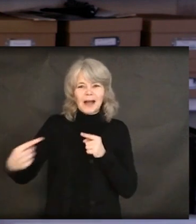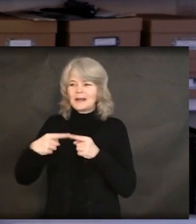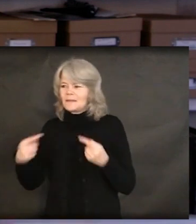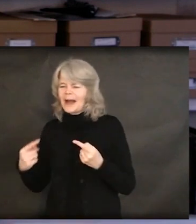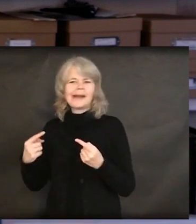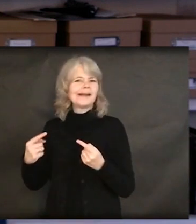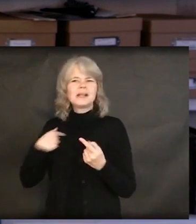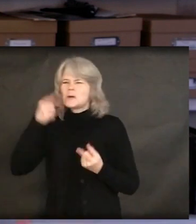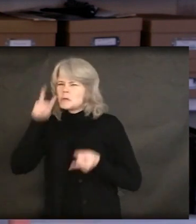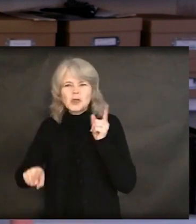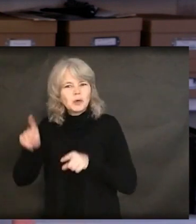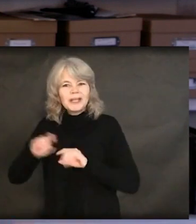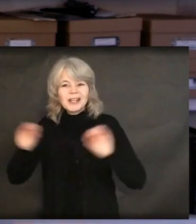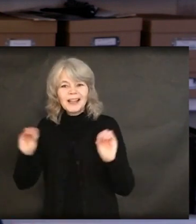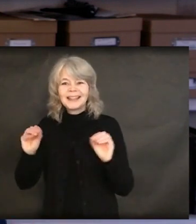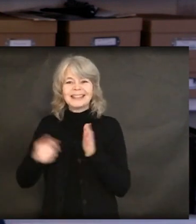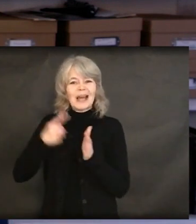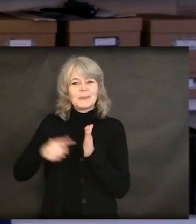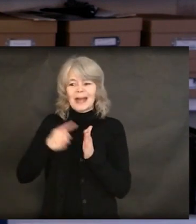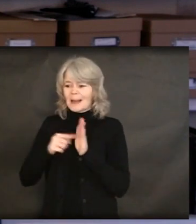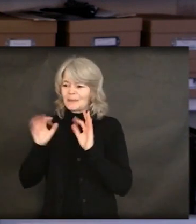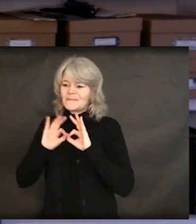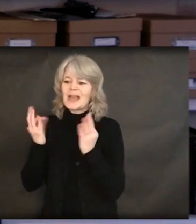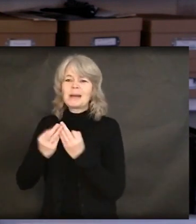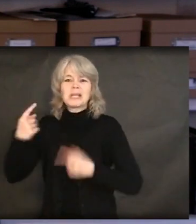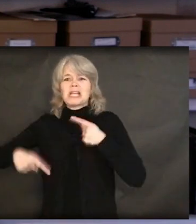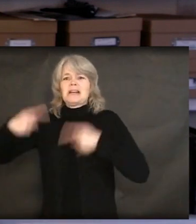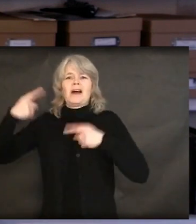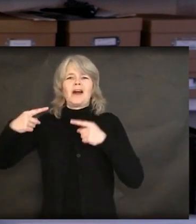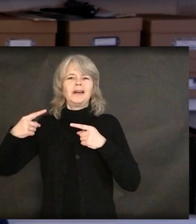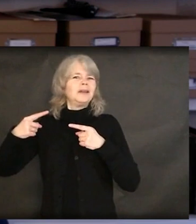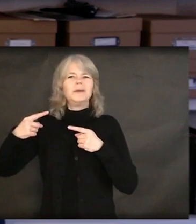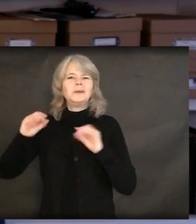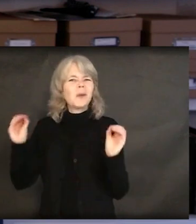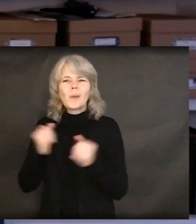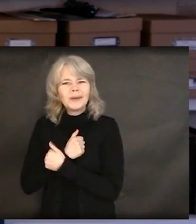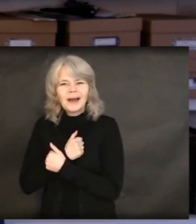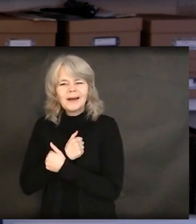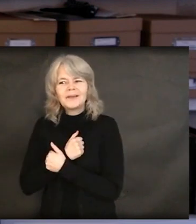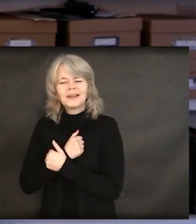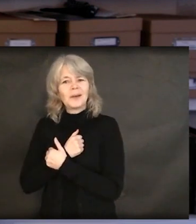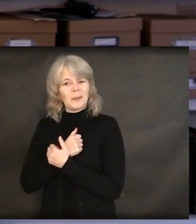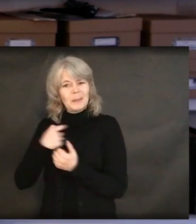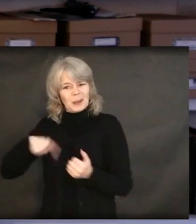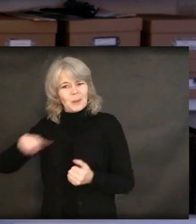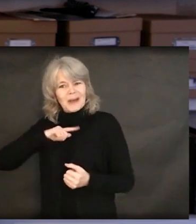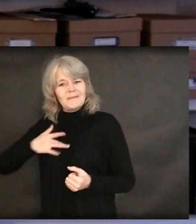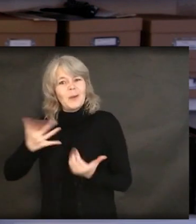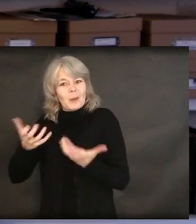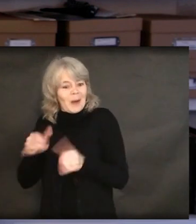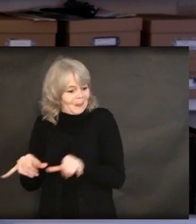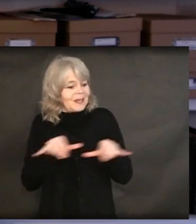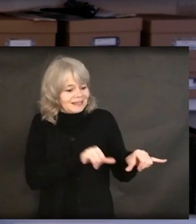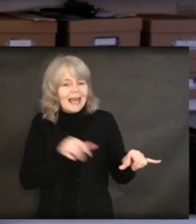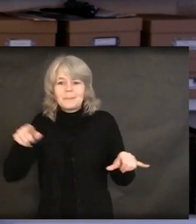seem to agree on anything, where our families sometimes fight more than love, Don't we yearn to be of one heart and